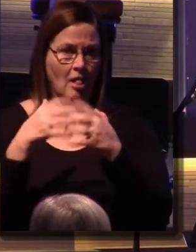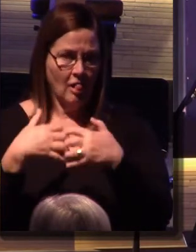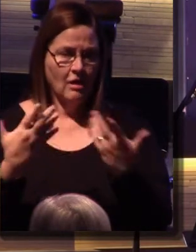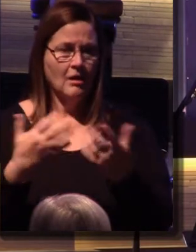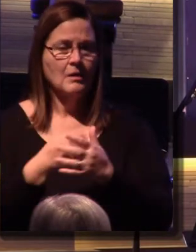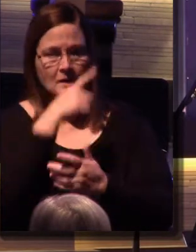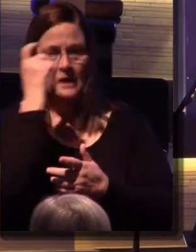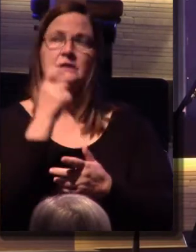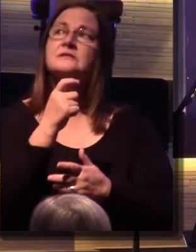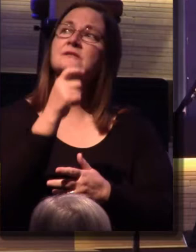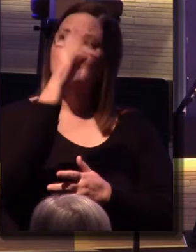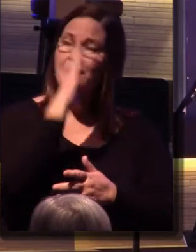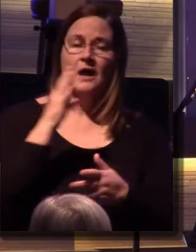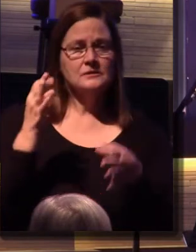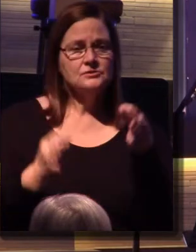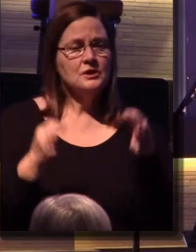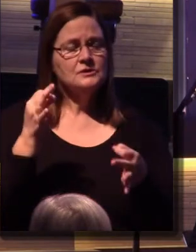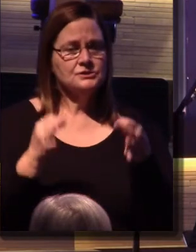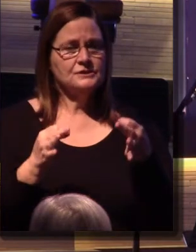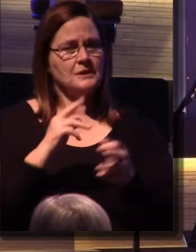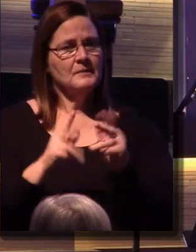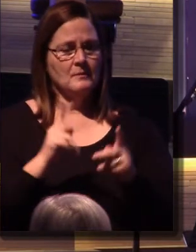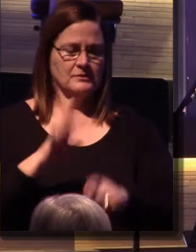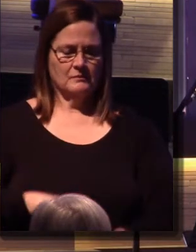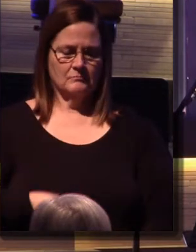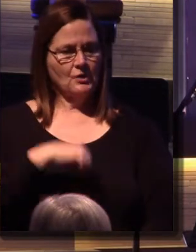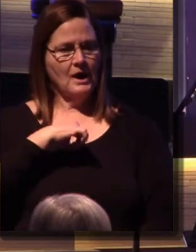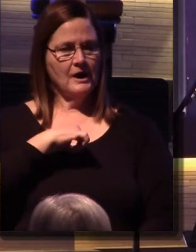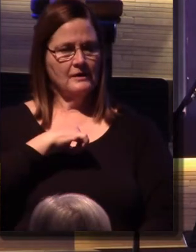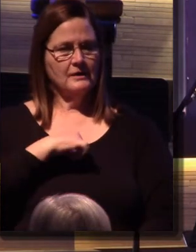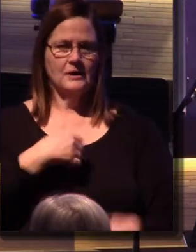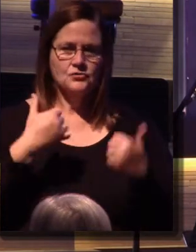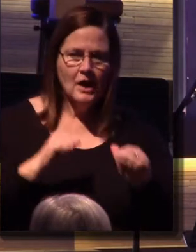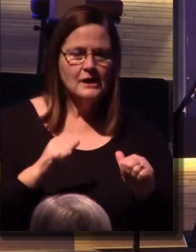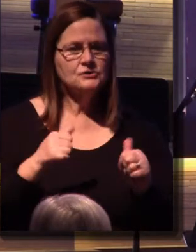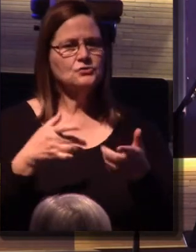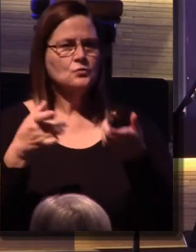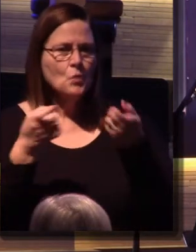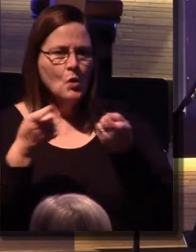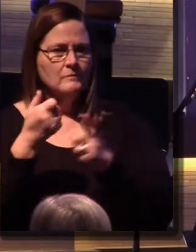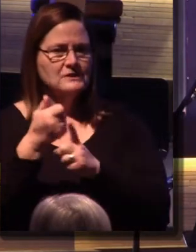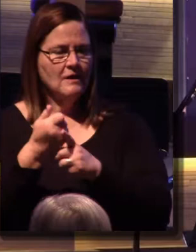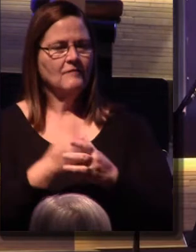God judges mankind's pride and his attempt at self-rule.